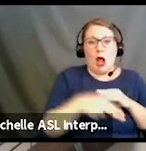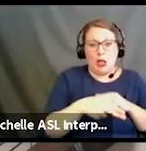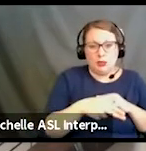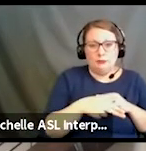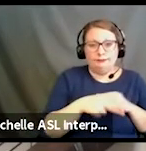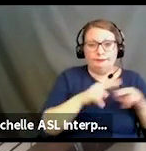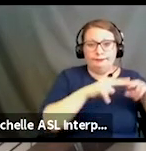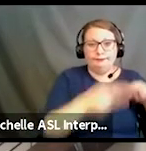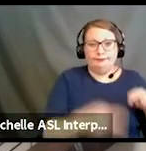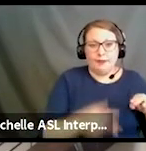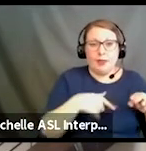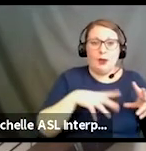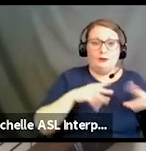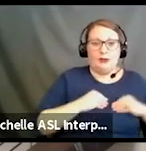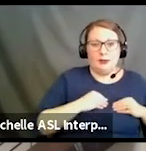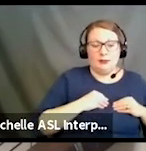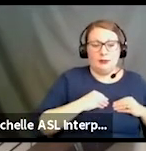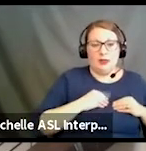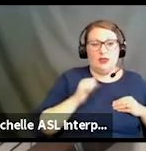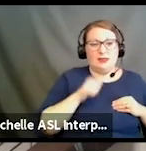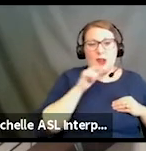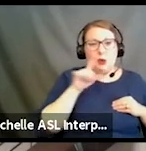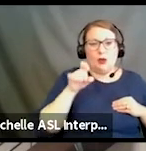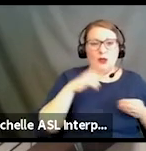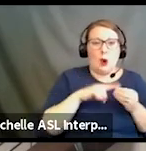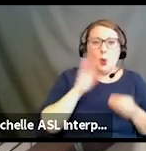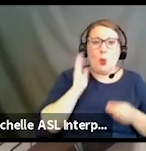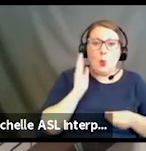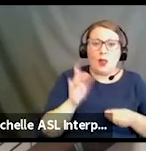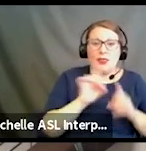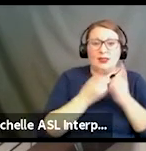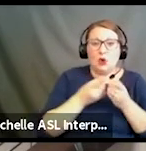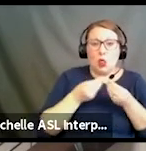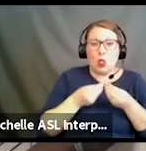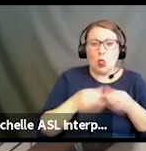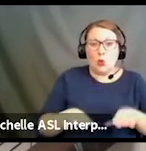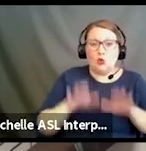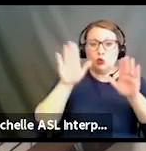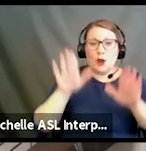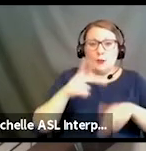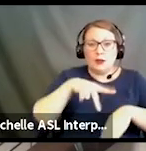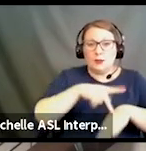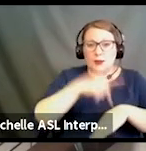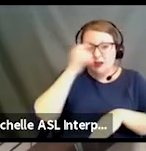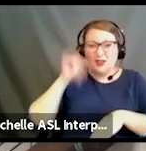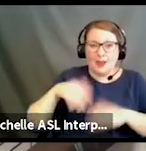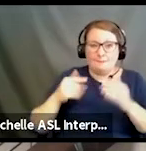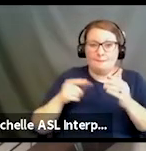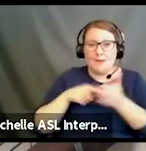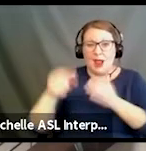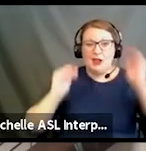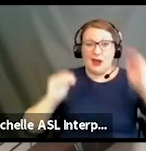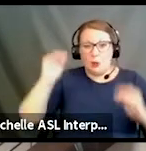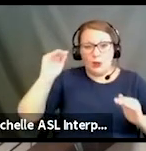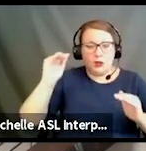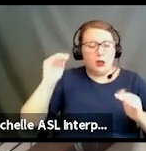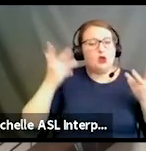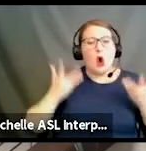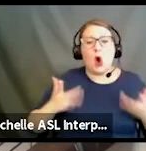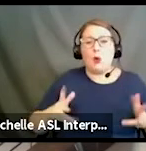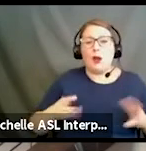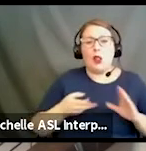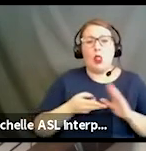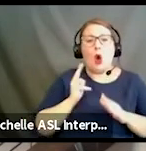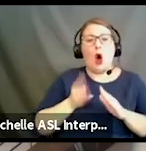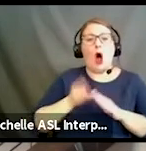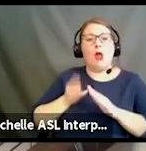they'd have to take. This is not a question of will the district lose great principals because of this pay inequity. It has already lost